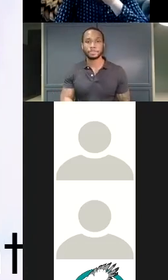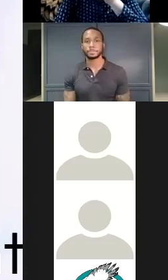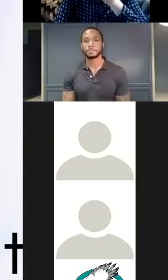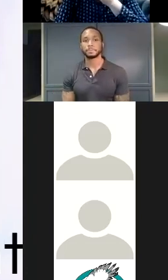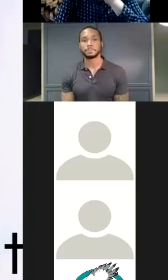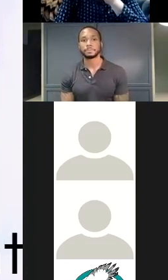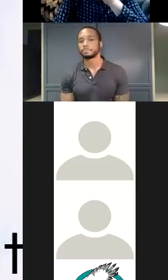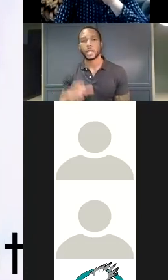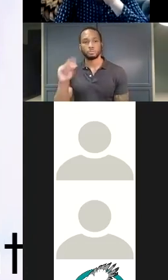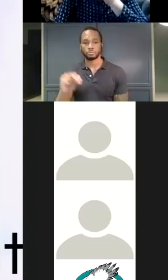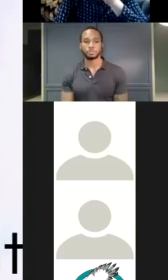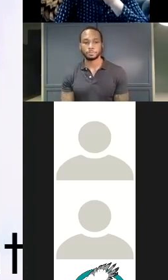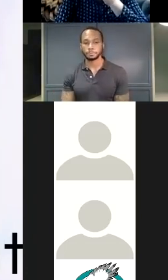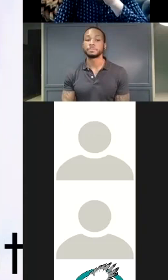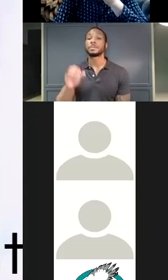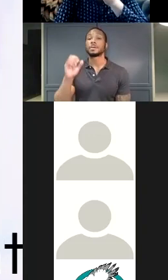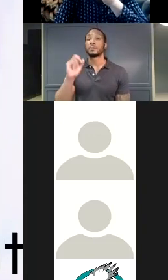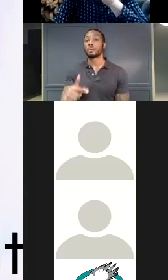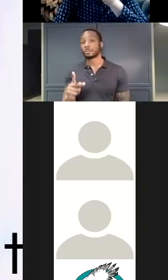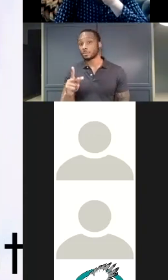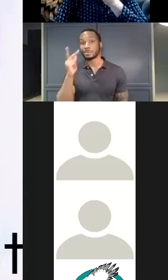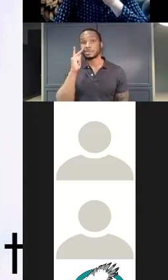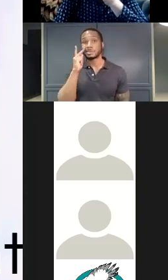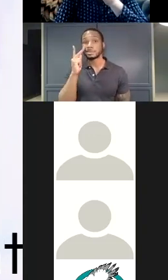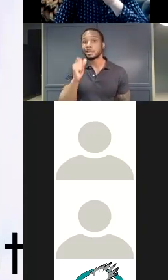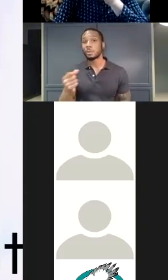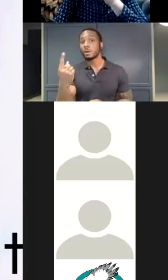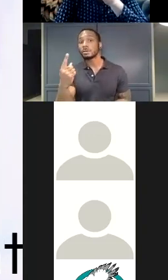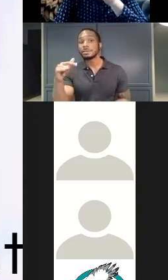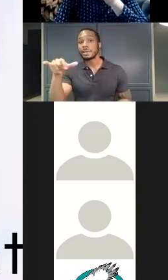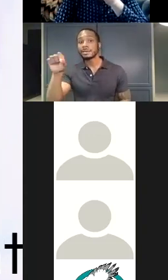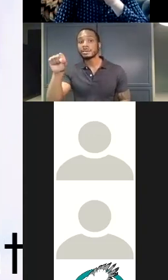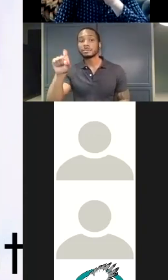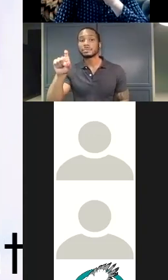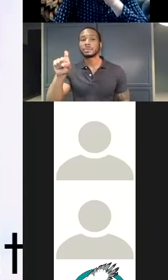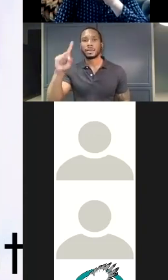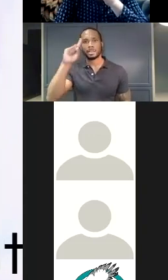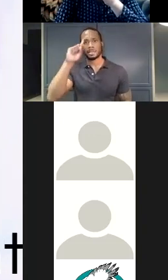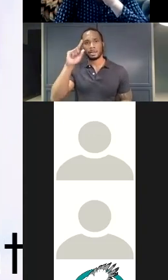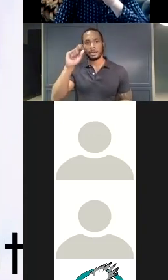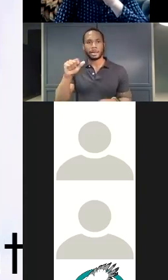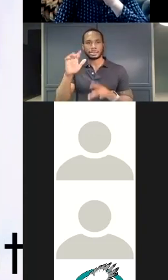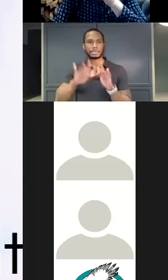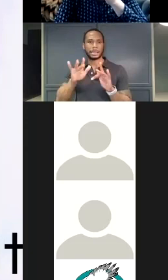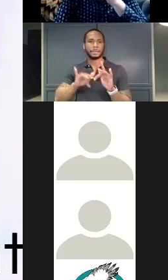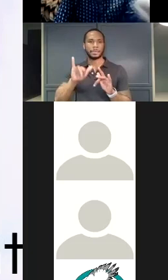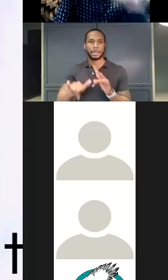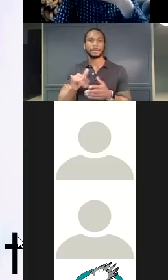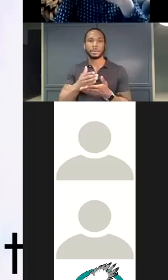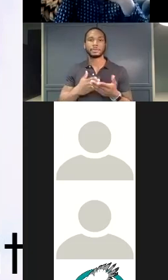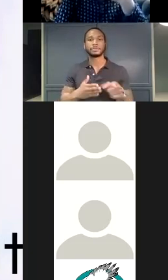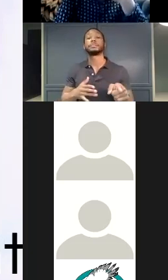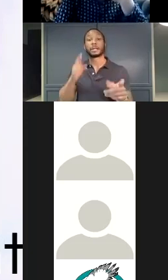No. All right, we'll see if there's anyone who does. Because I think maybe I can skip that section. Yes,